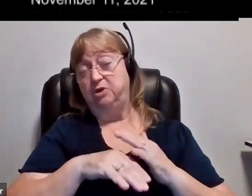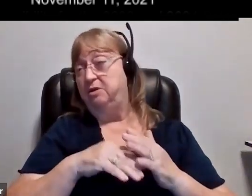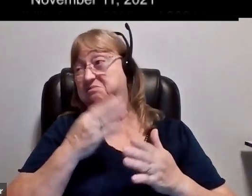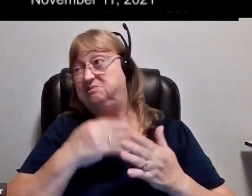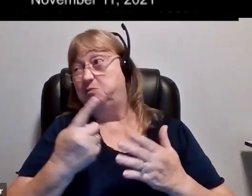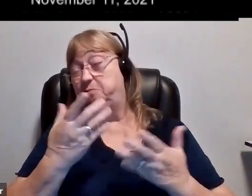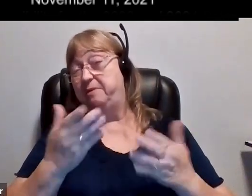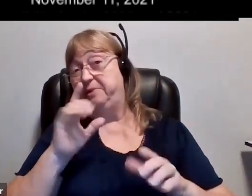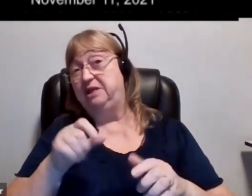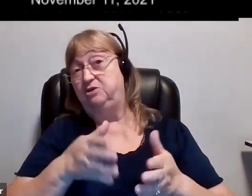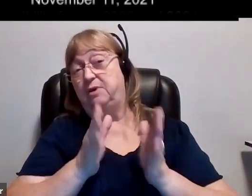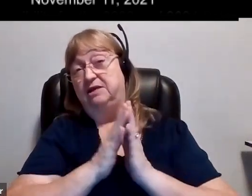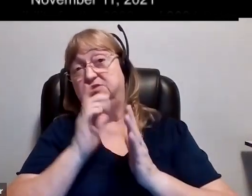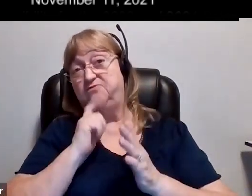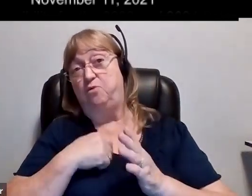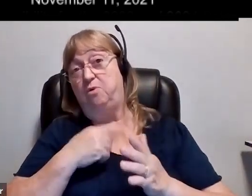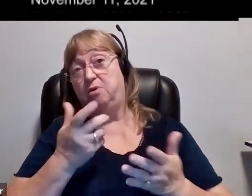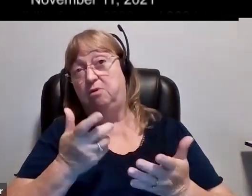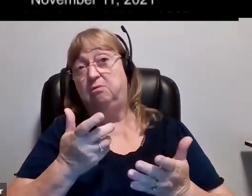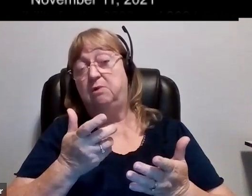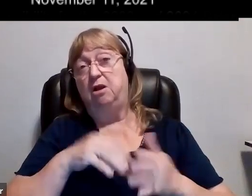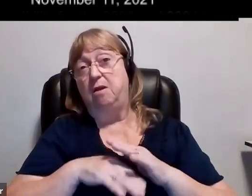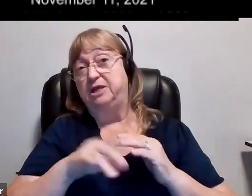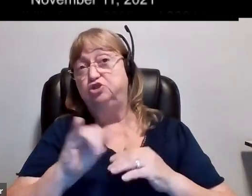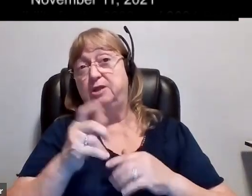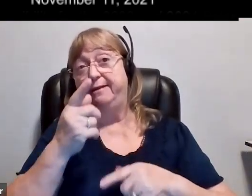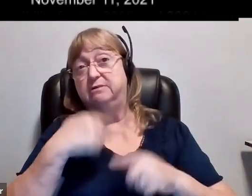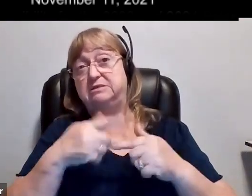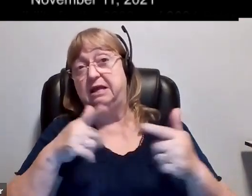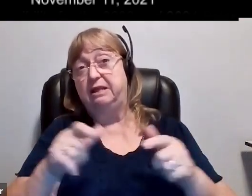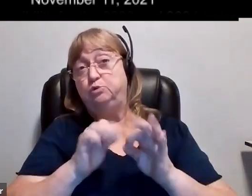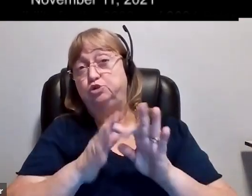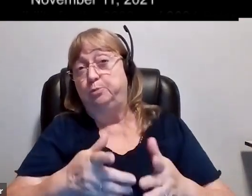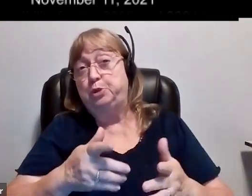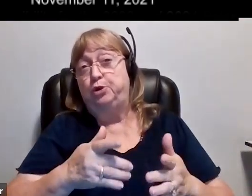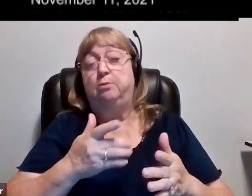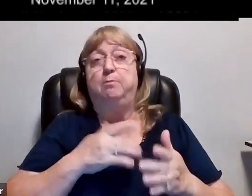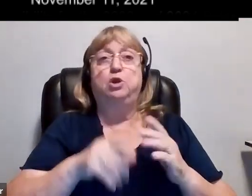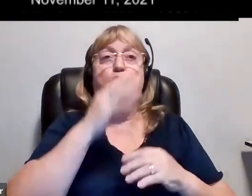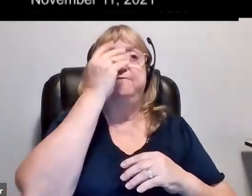accommodation for a conference, like a sign language interpreter, but at least you've given some thought to make your